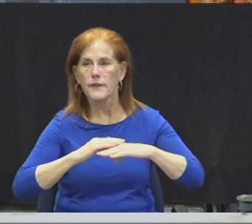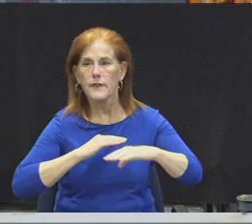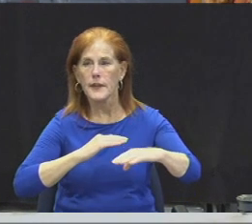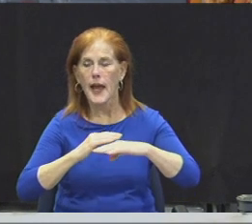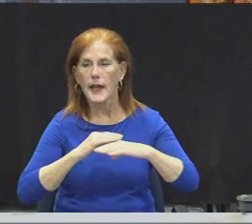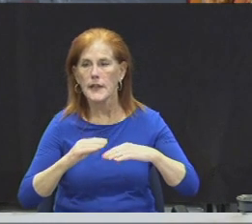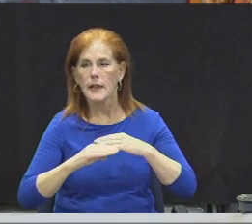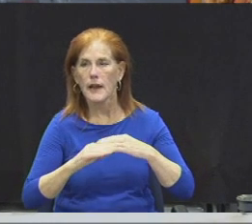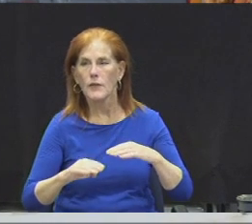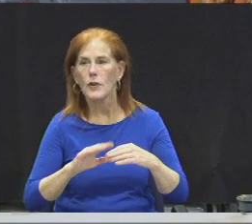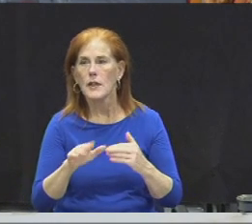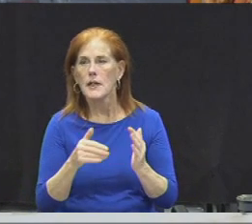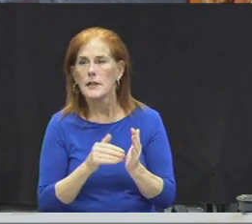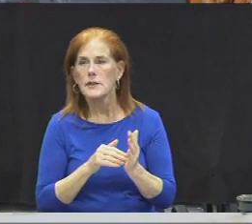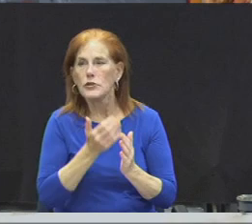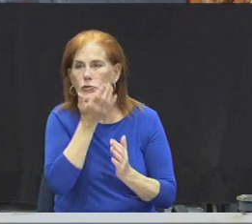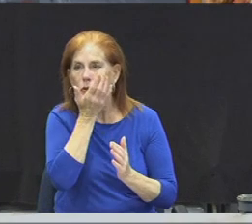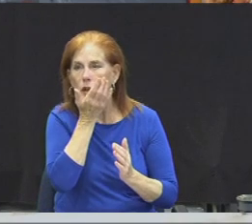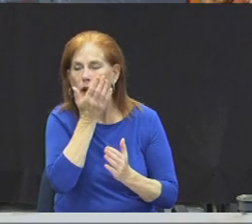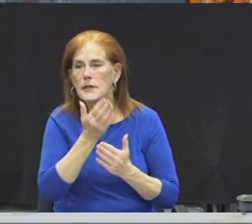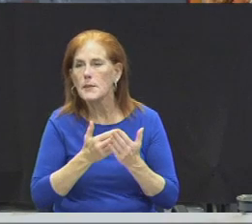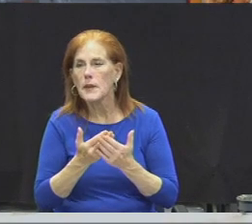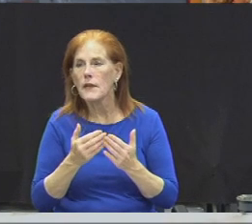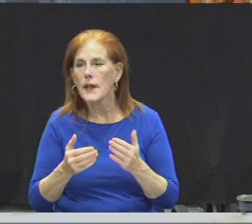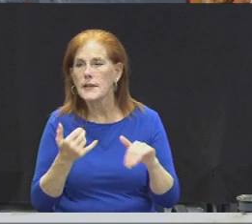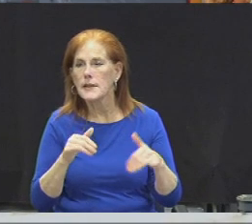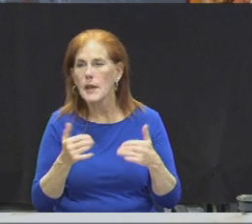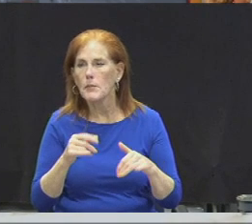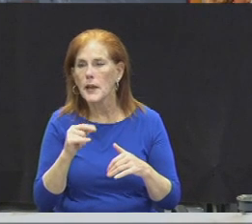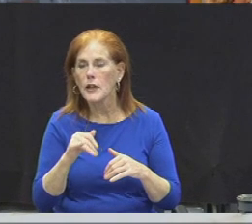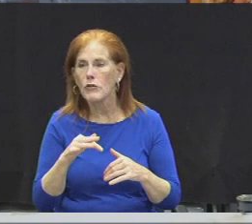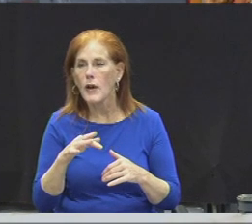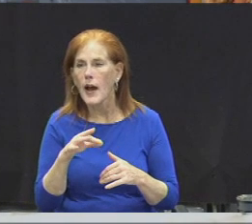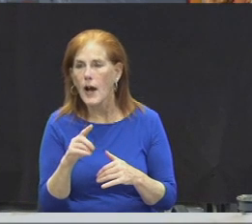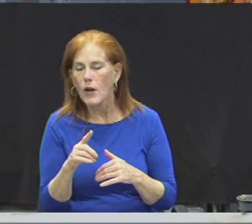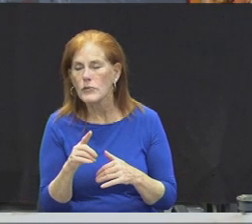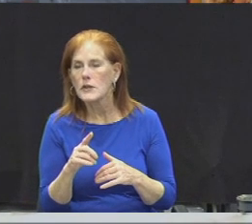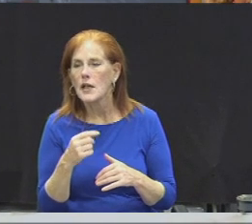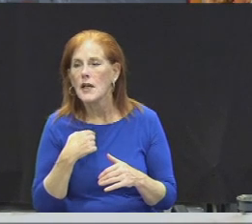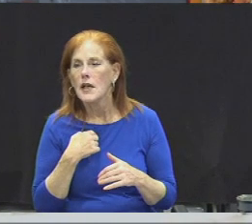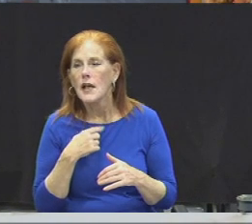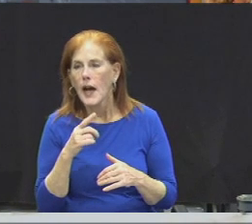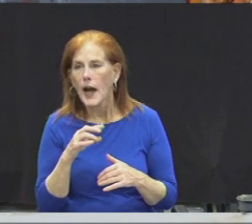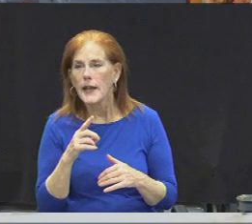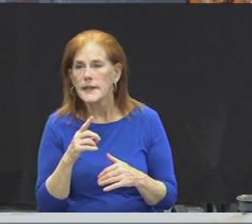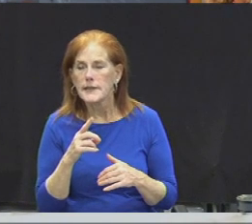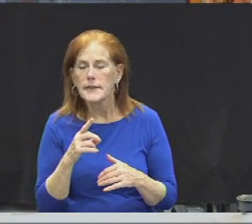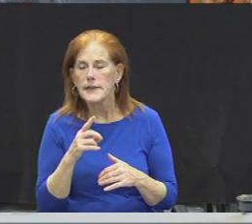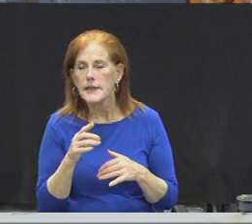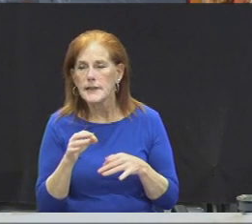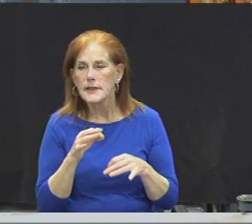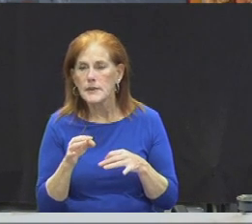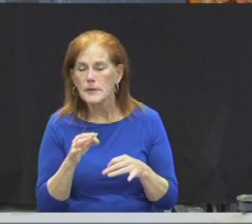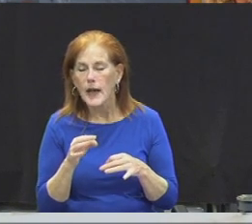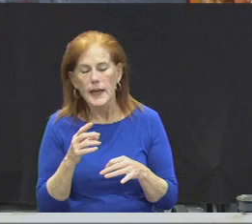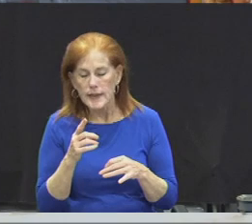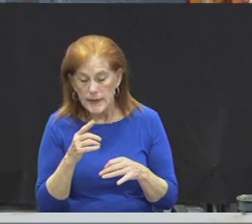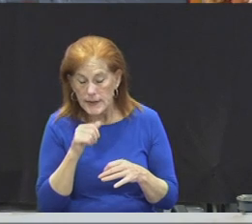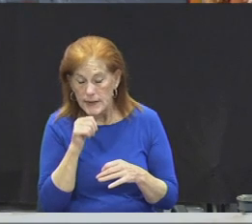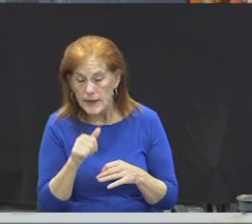central lawn, some of these elements in the playground. This is that kind of canopies area. I didn't mention it explicitly, but